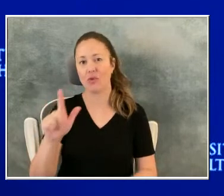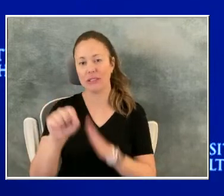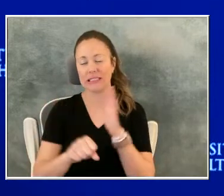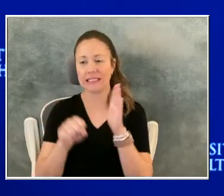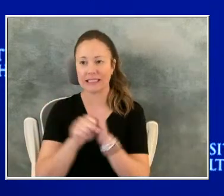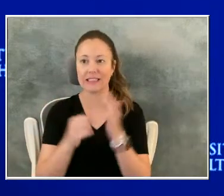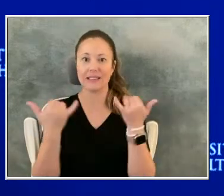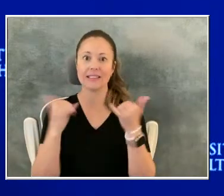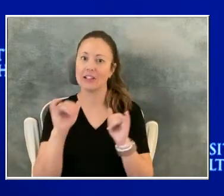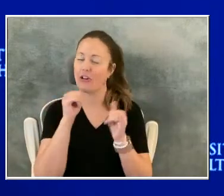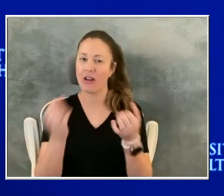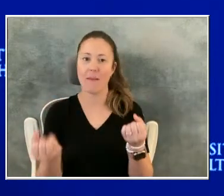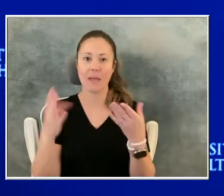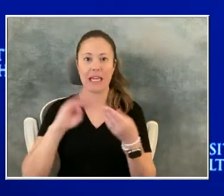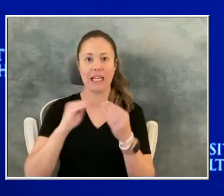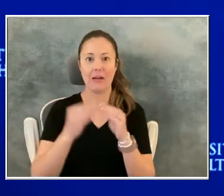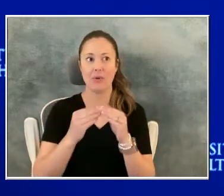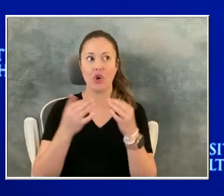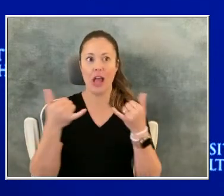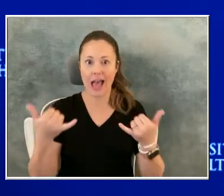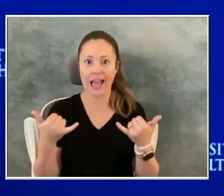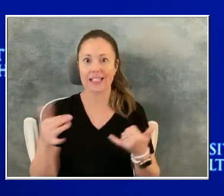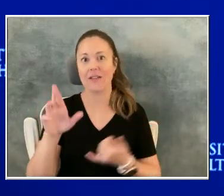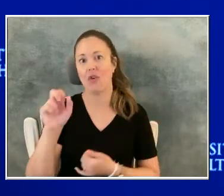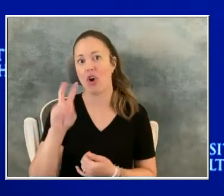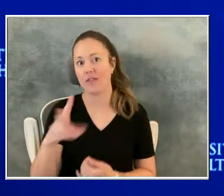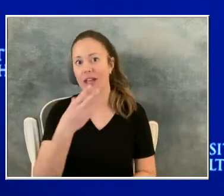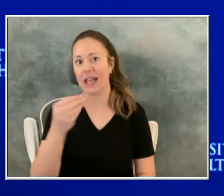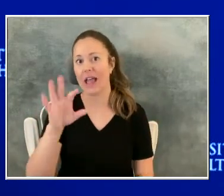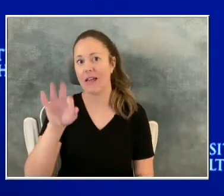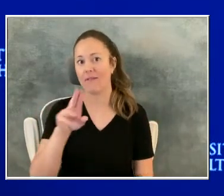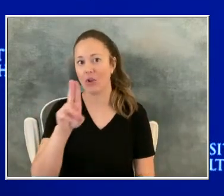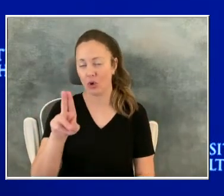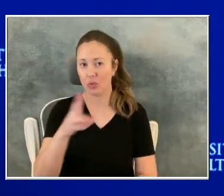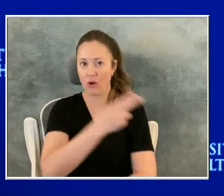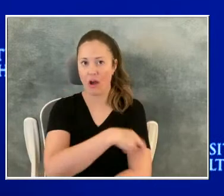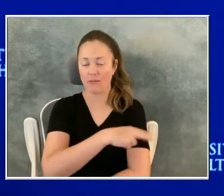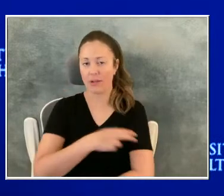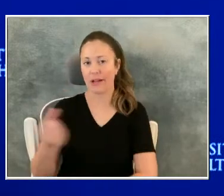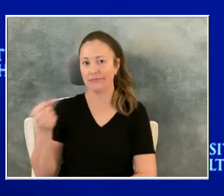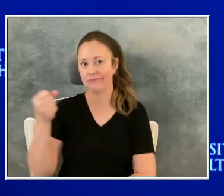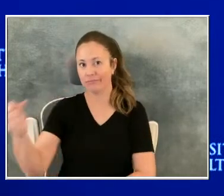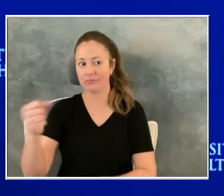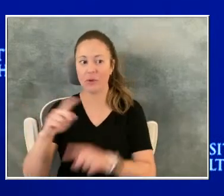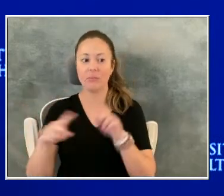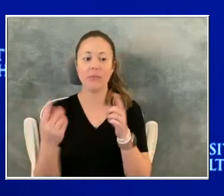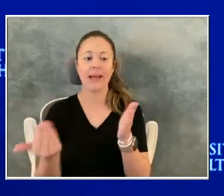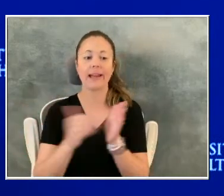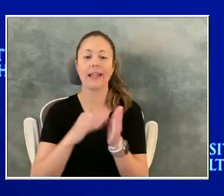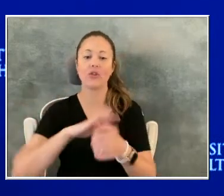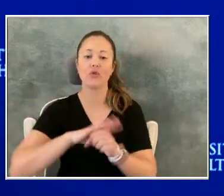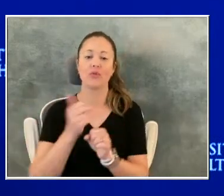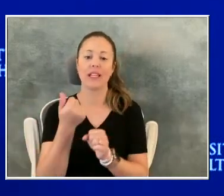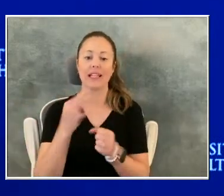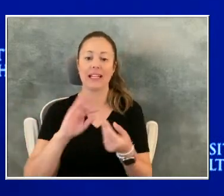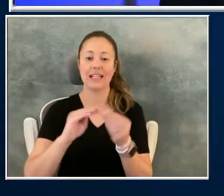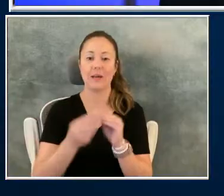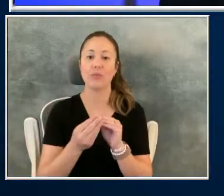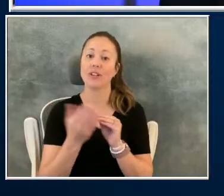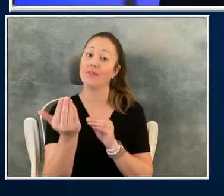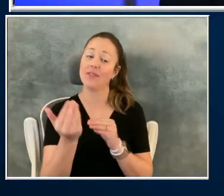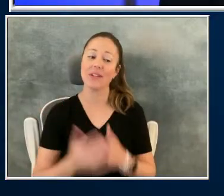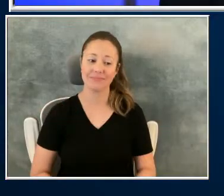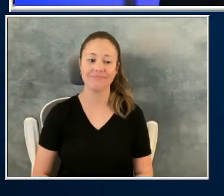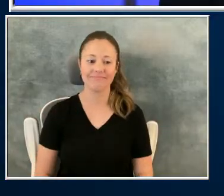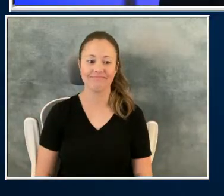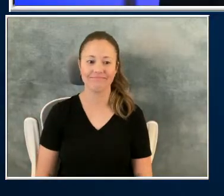of active RSV and influenza hospitalized, but again, the COVID-19 active numbers are 15 at this point. All right, Hawk,